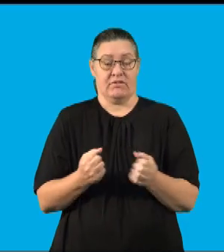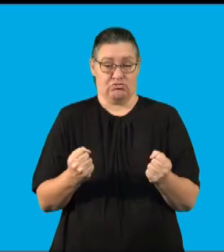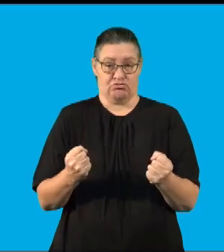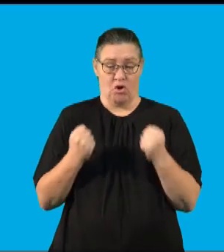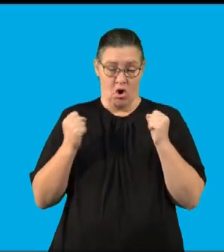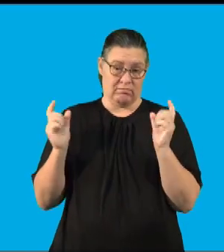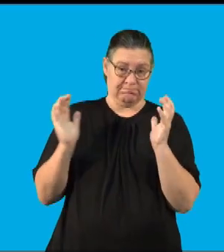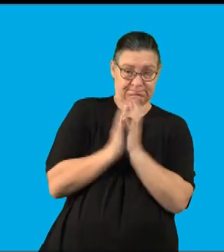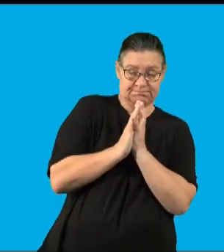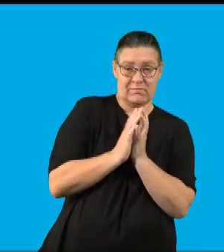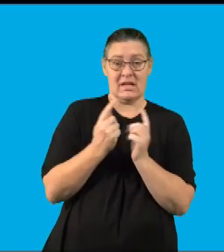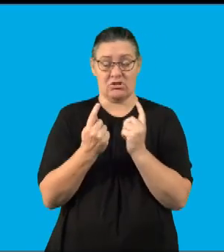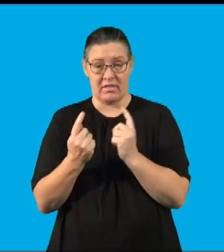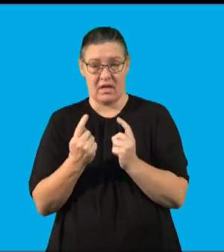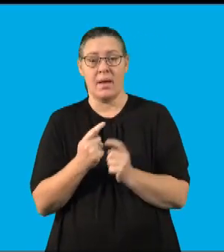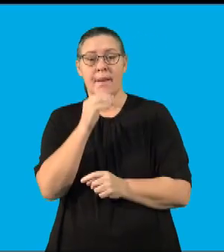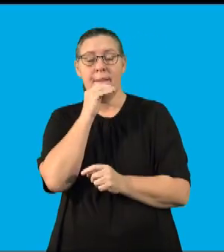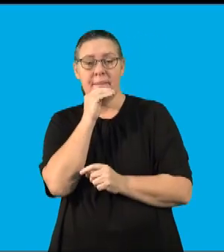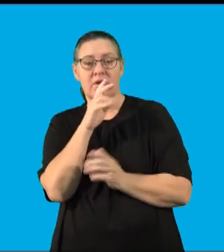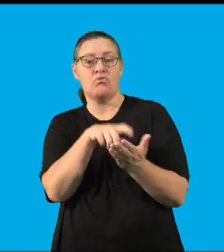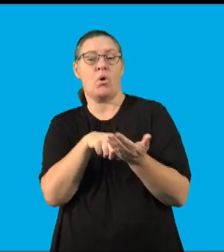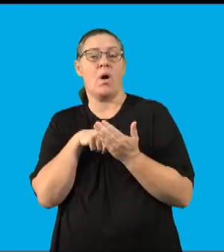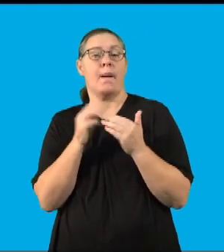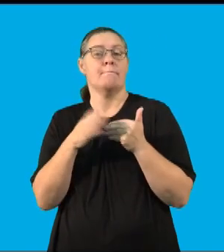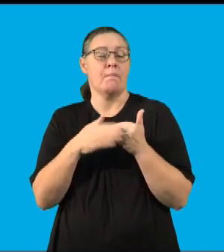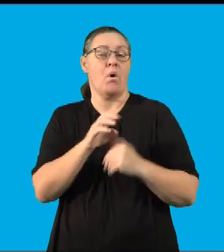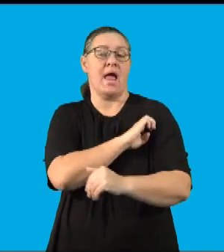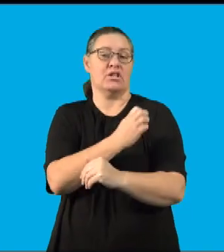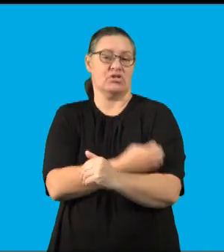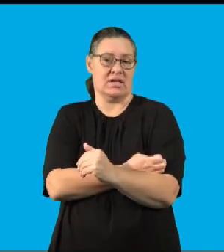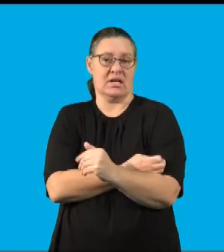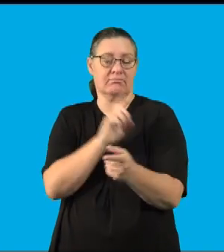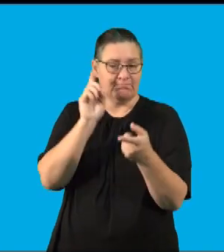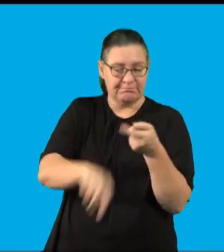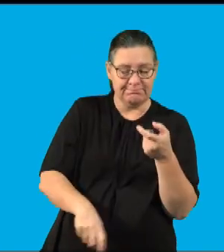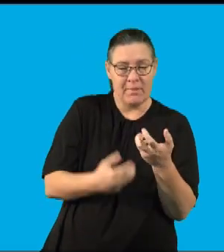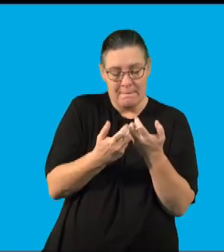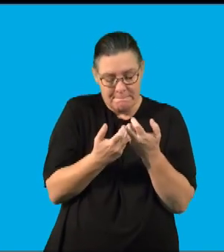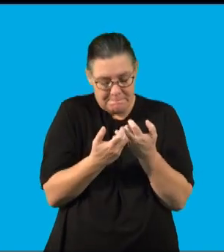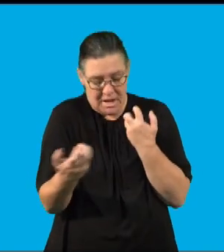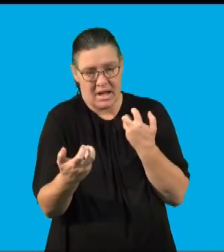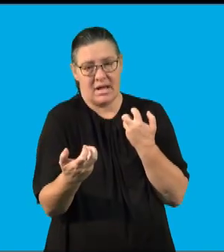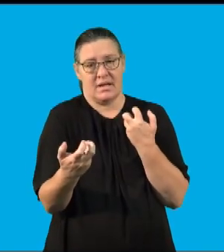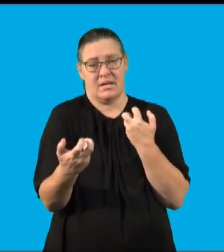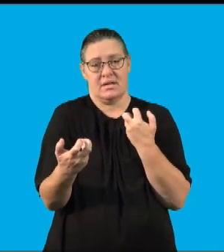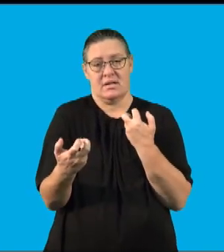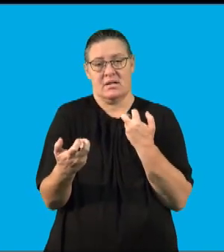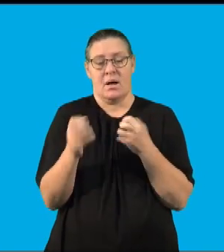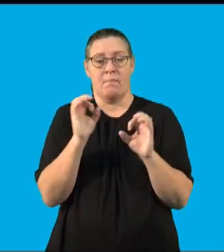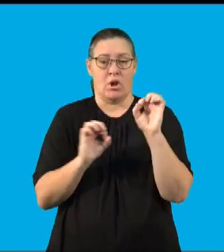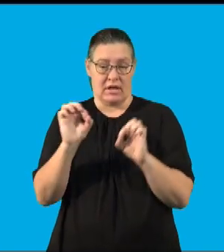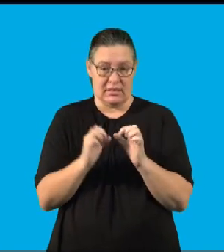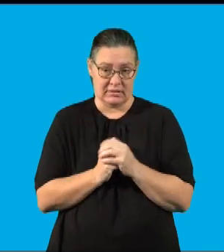are strongly attracted to each other, that means we are going to require more energy to overcome the bonds between their